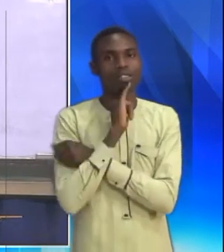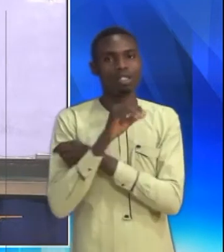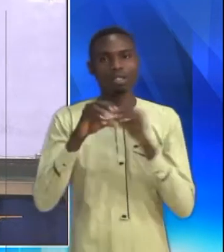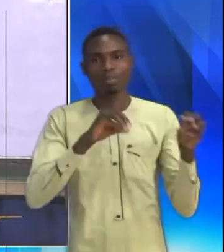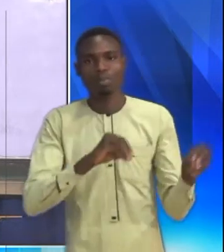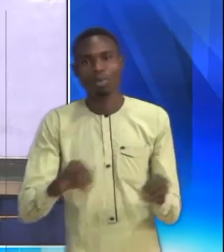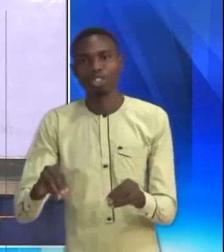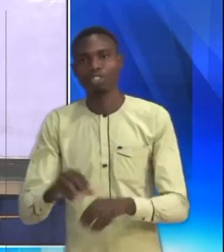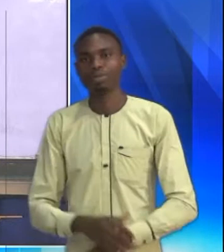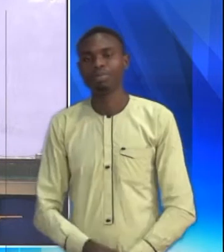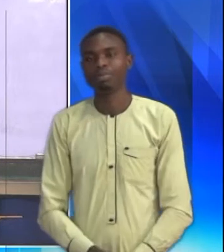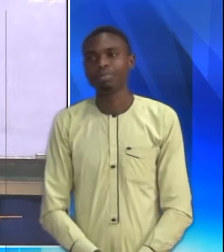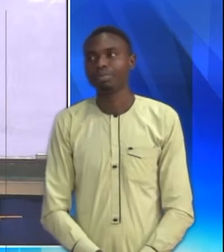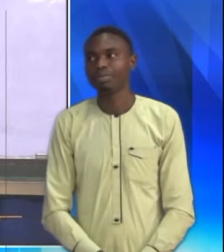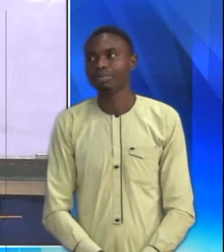Motion.